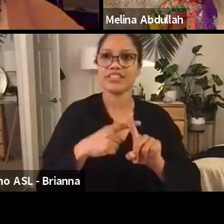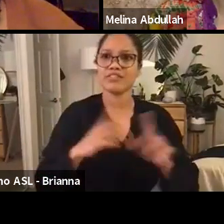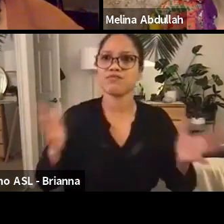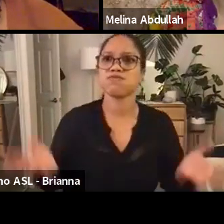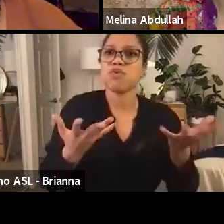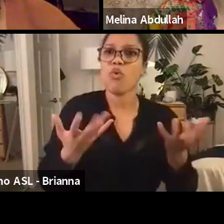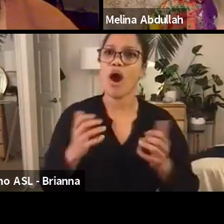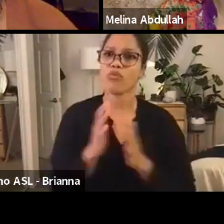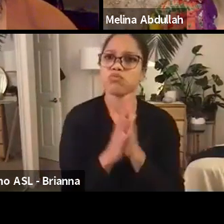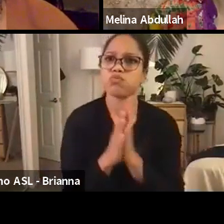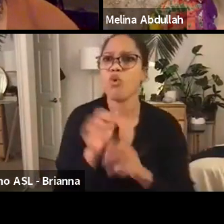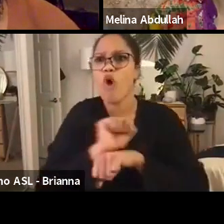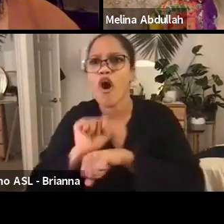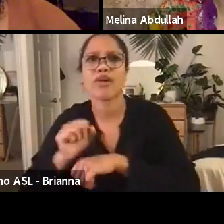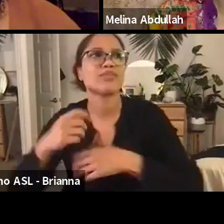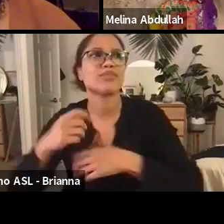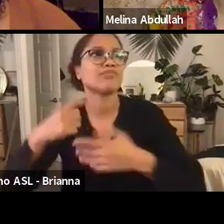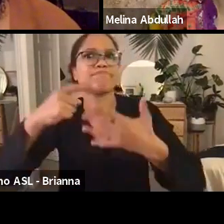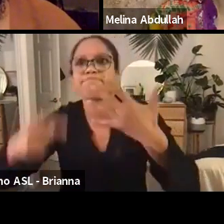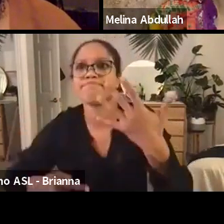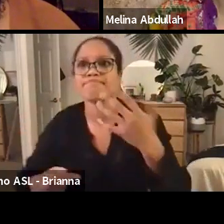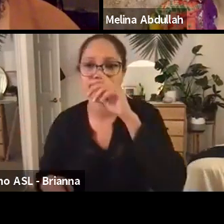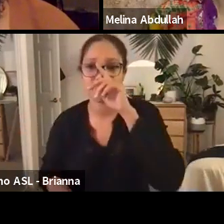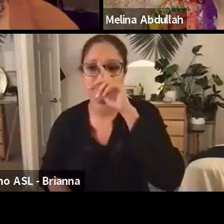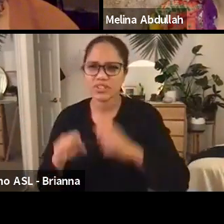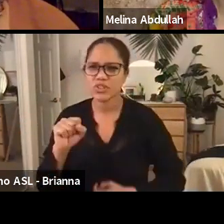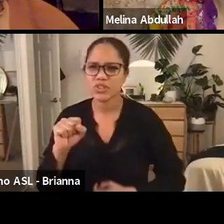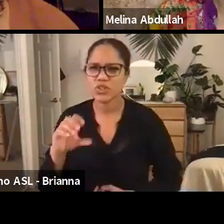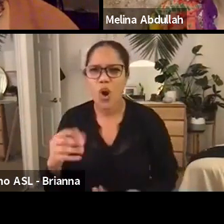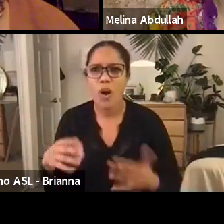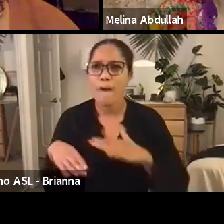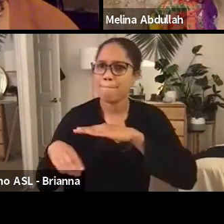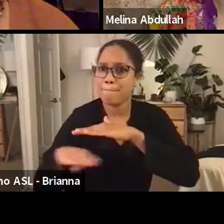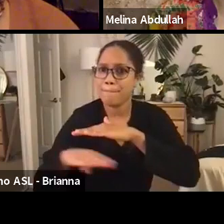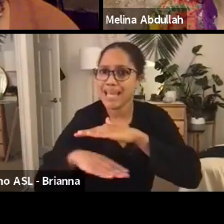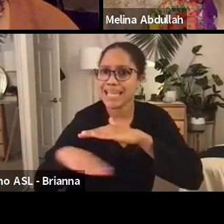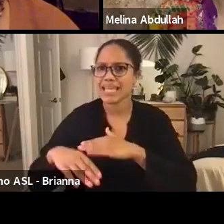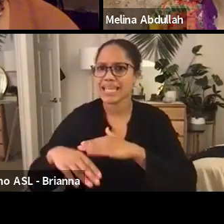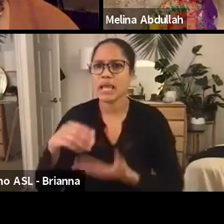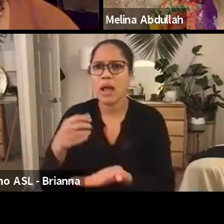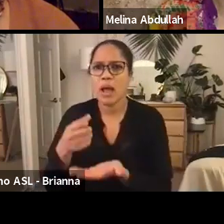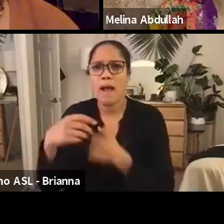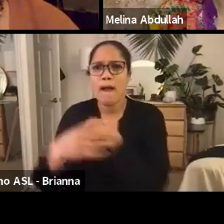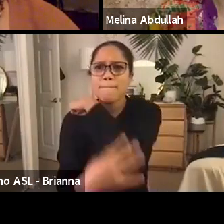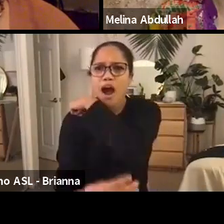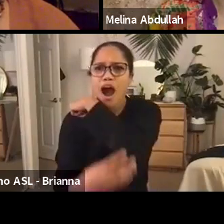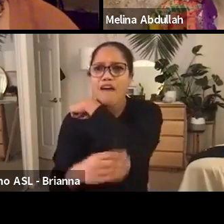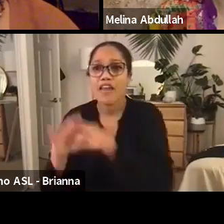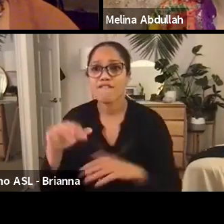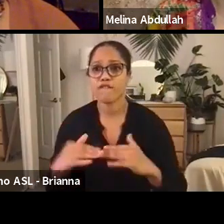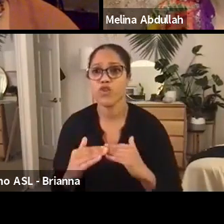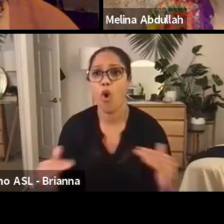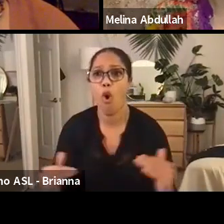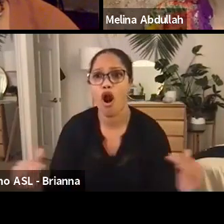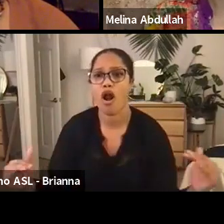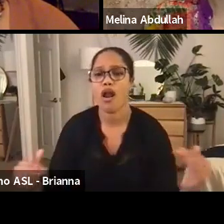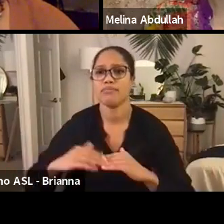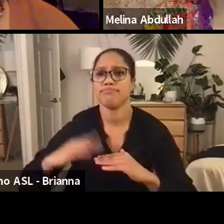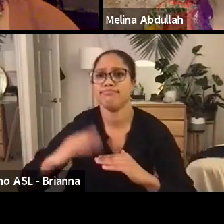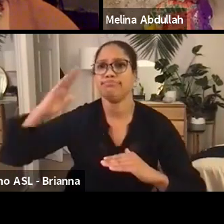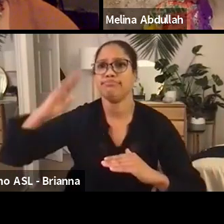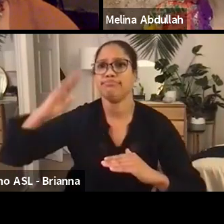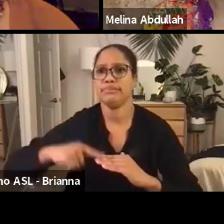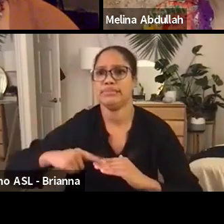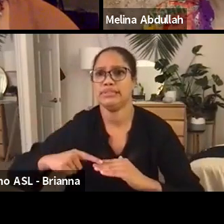only providing people what they deserve, a basic poverty floor in the richest nation in the world, but also to be able to measure their wellbeing